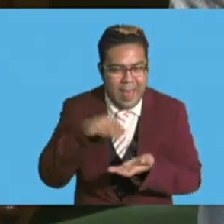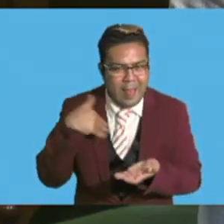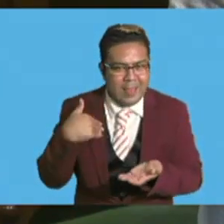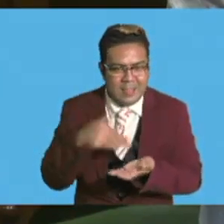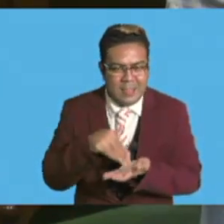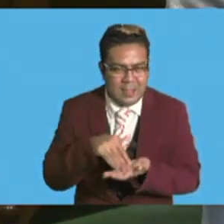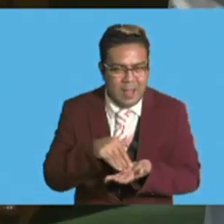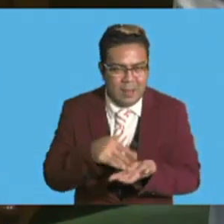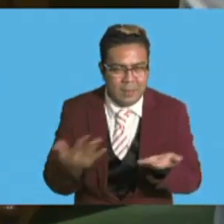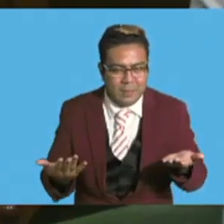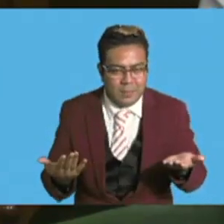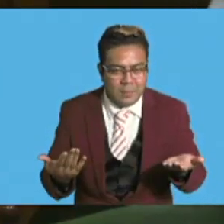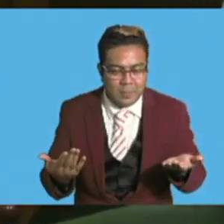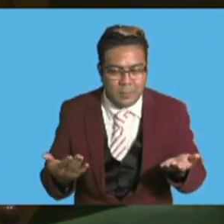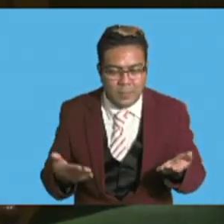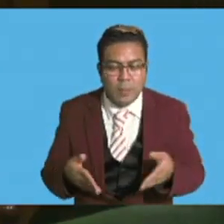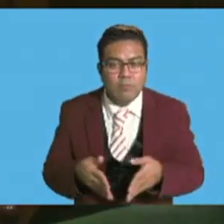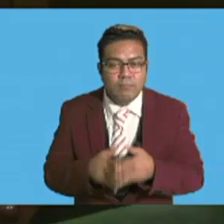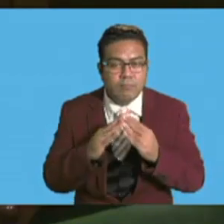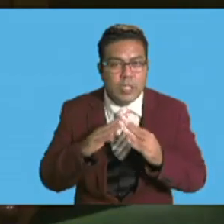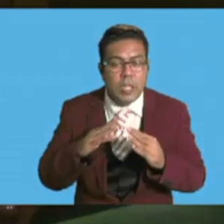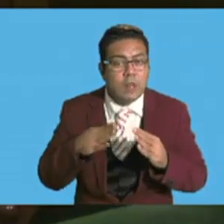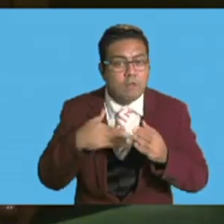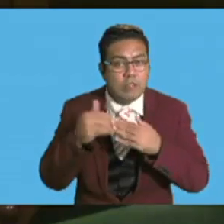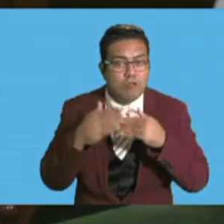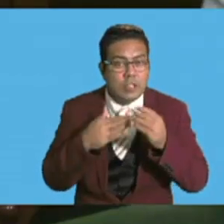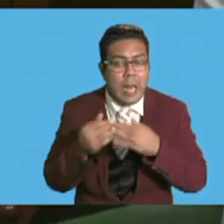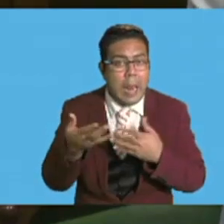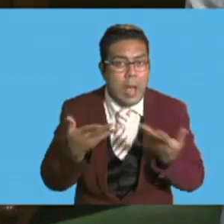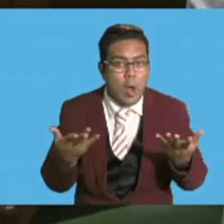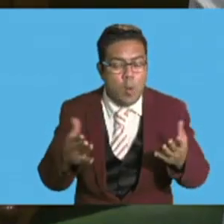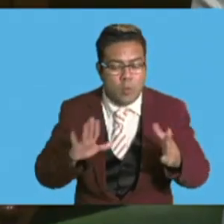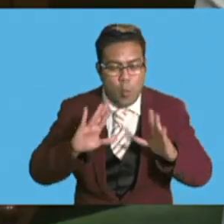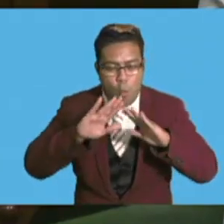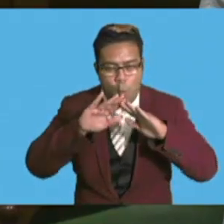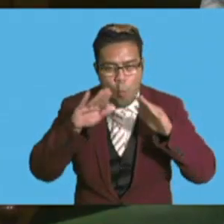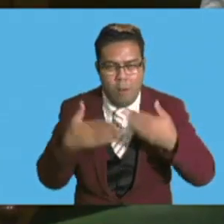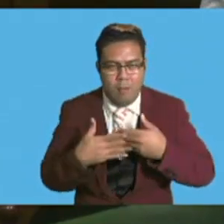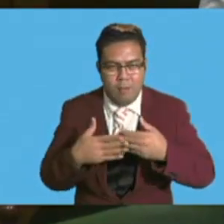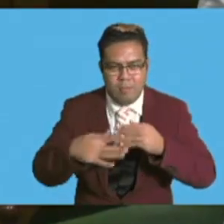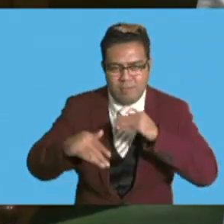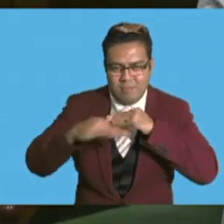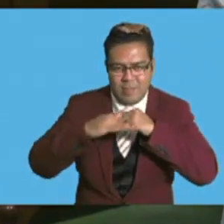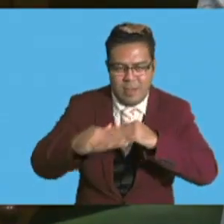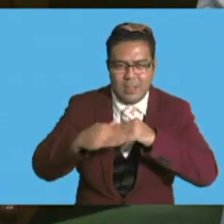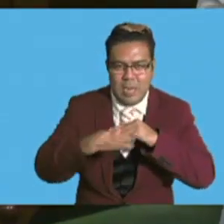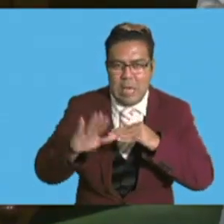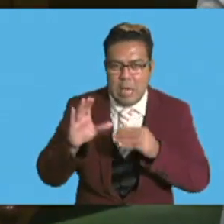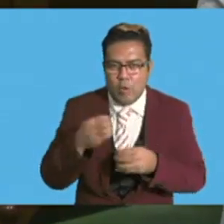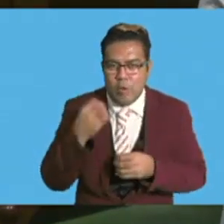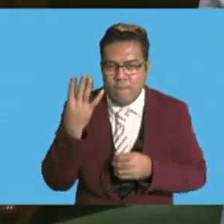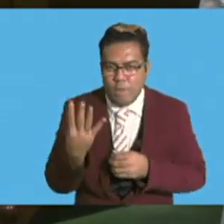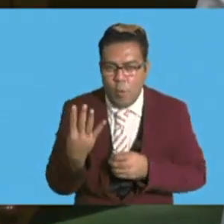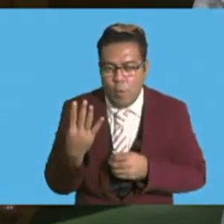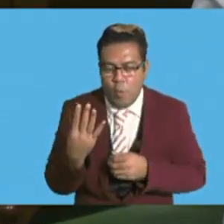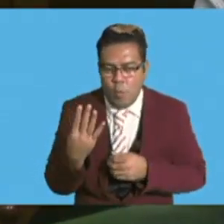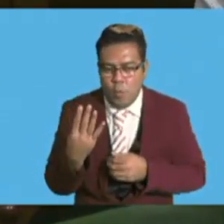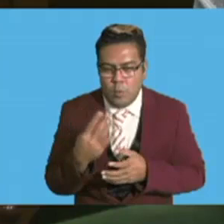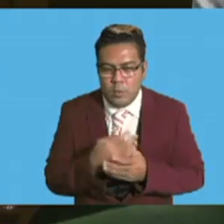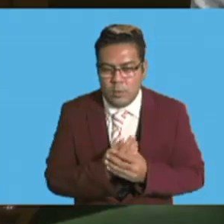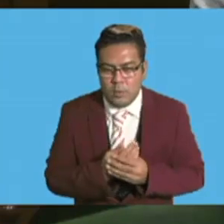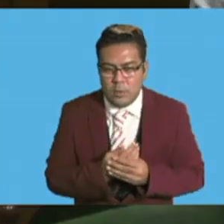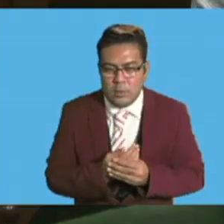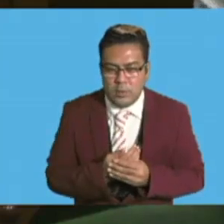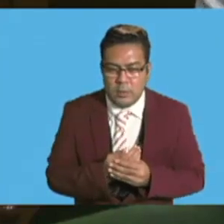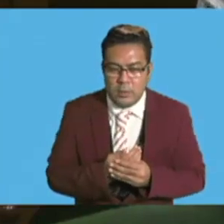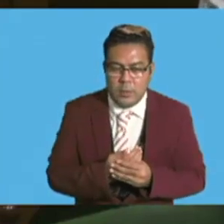infrastructure refurbishments are now designed to world-class structural standards and at least Category 4 compliant. In terms of